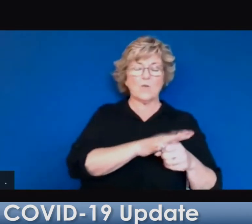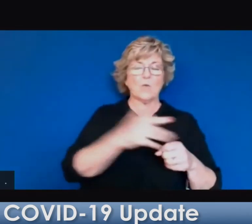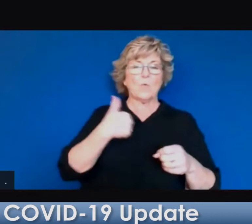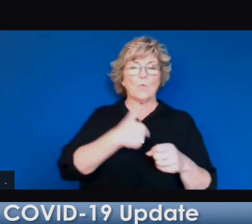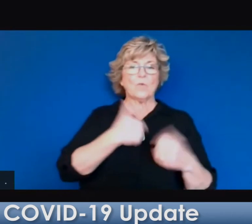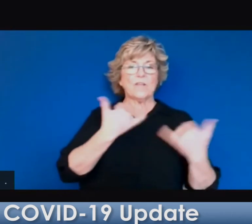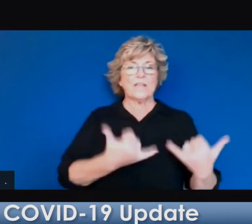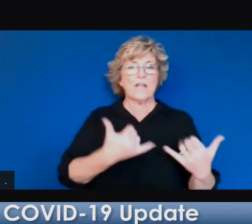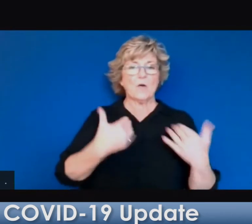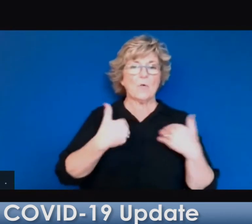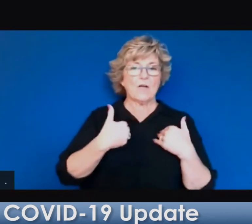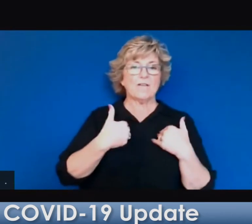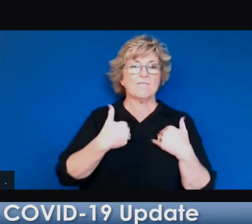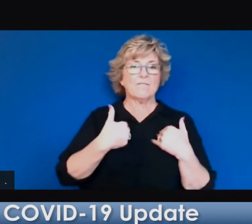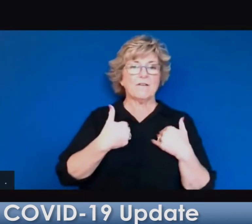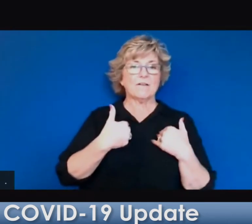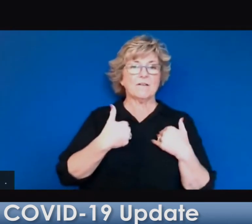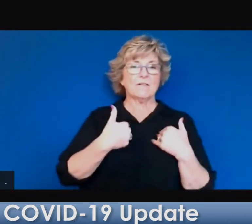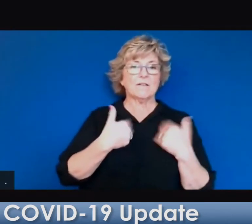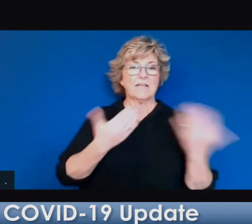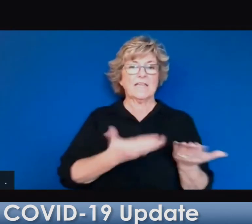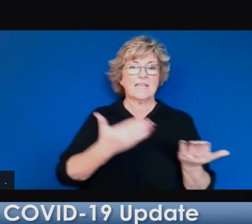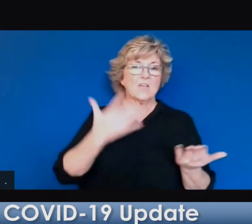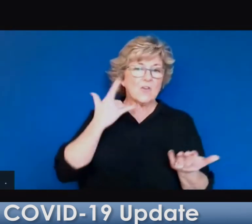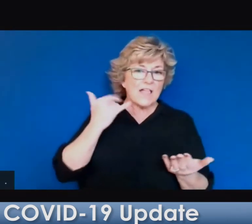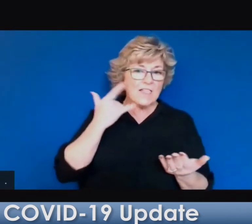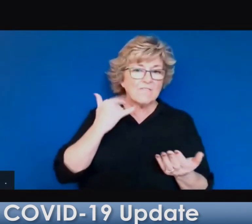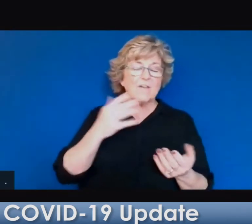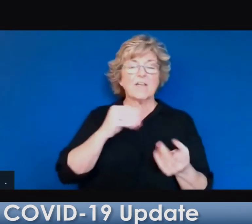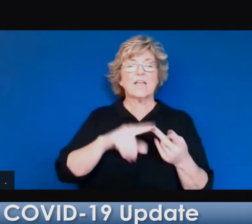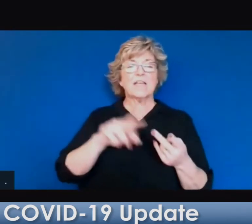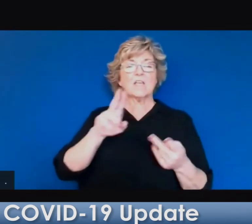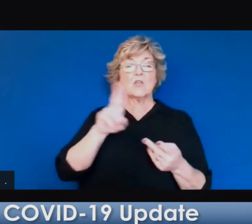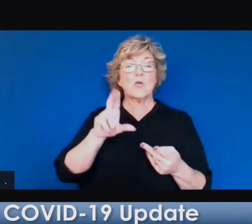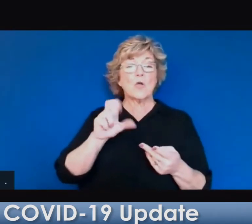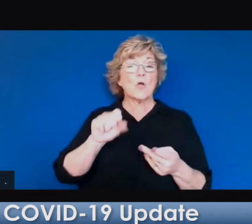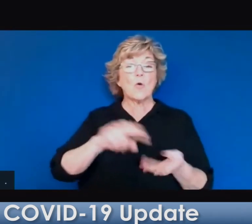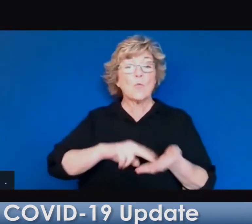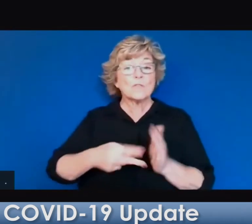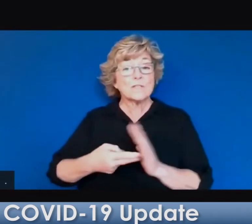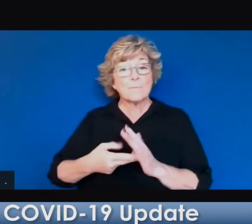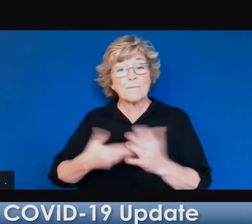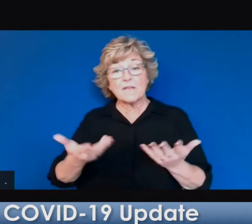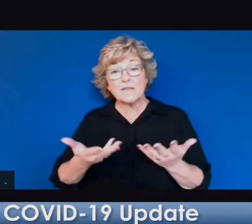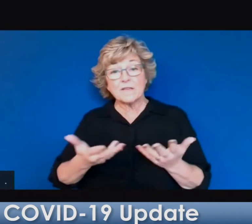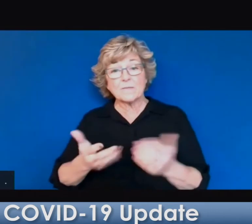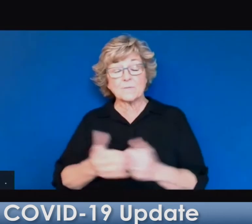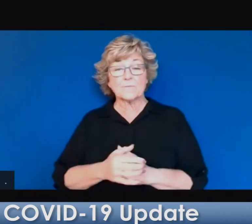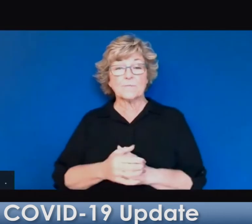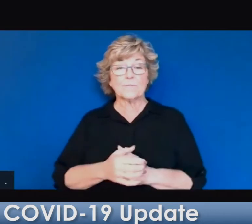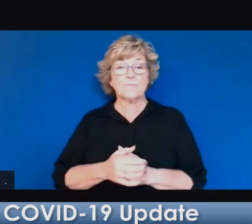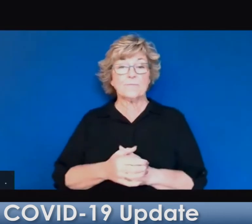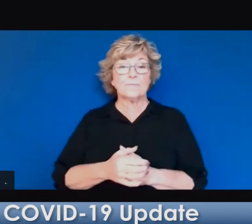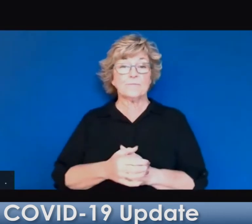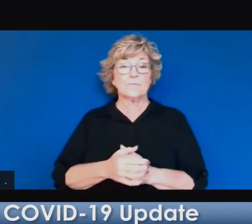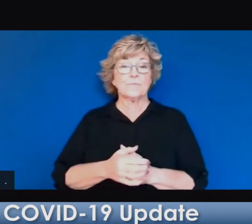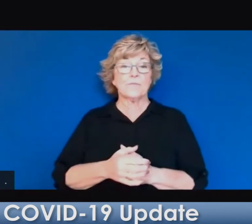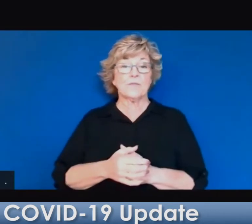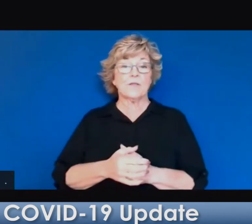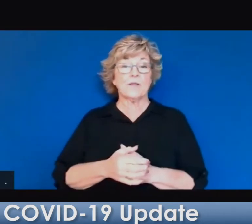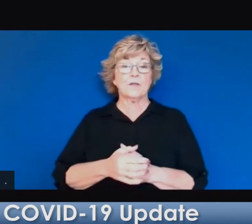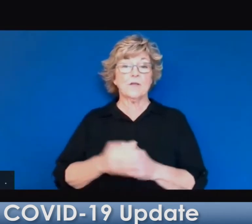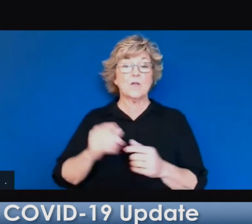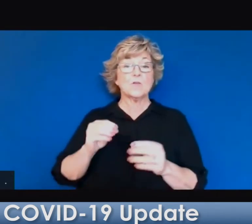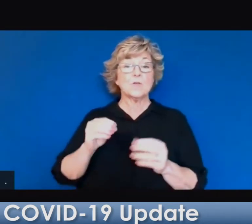here, primarily in California and the United States. So what does that mean exactly? It means that an exposure